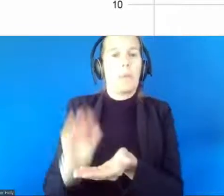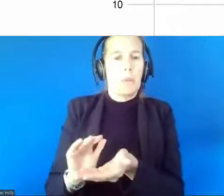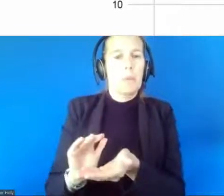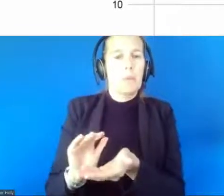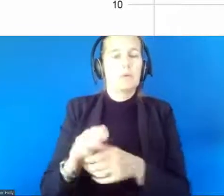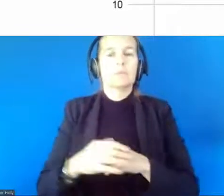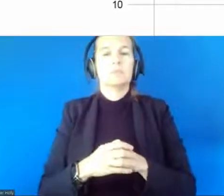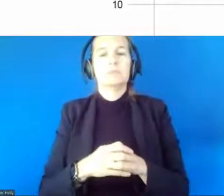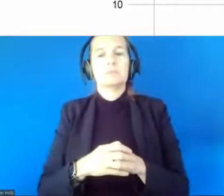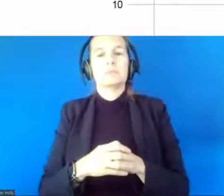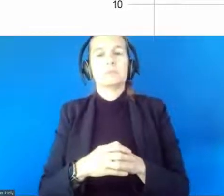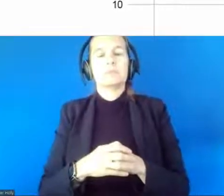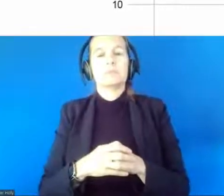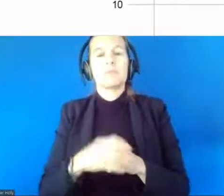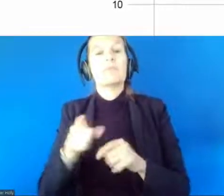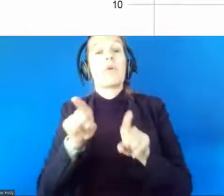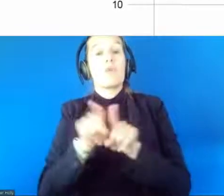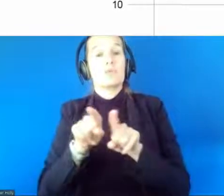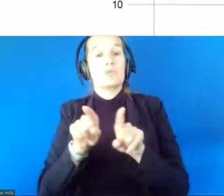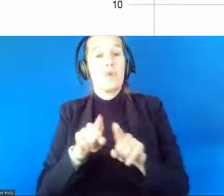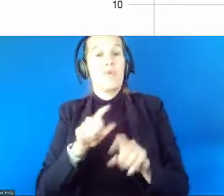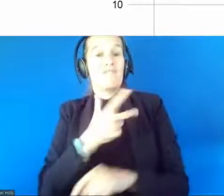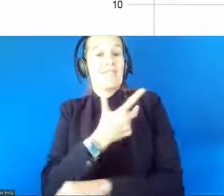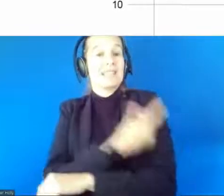have a report on vaccinations.